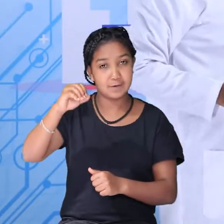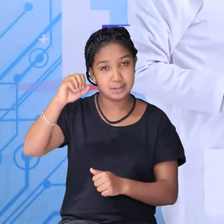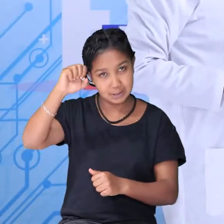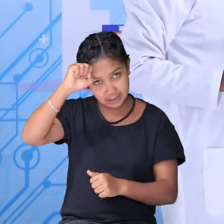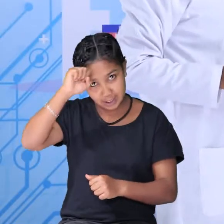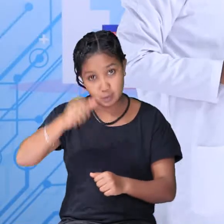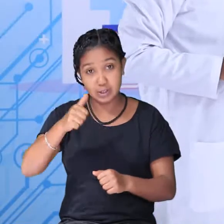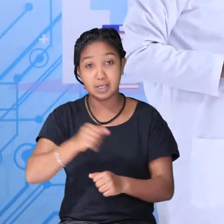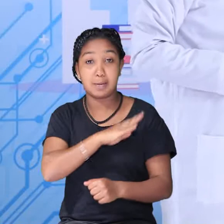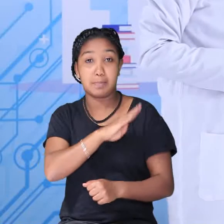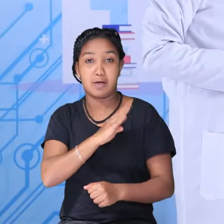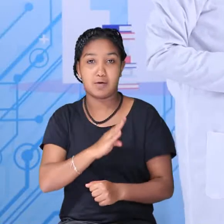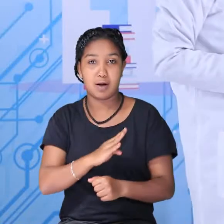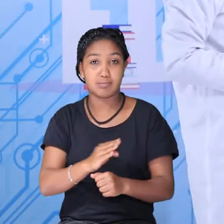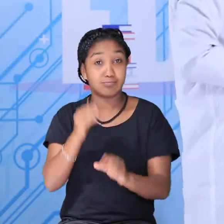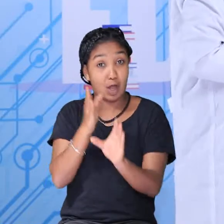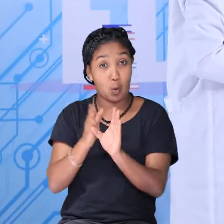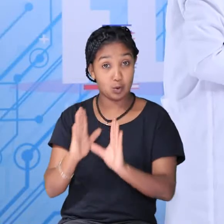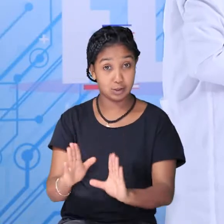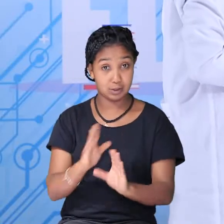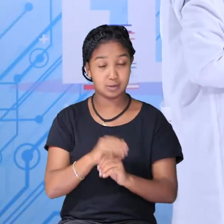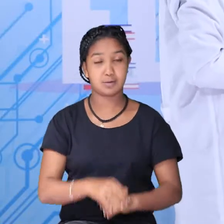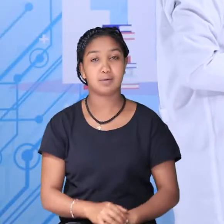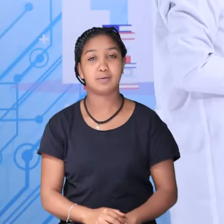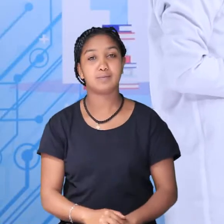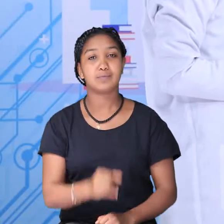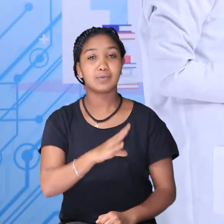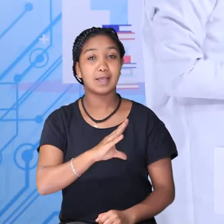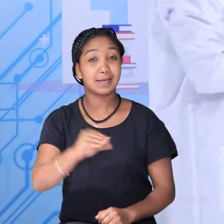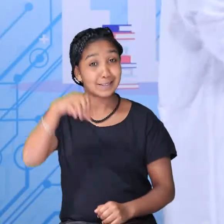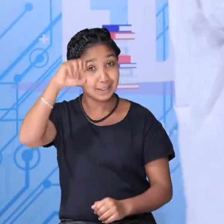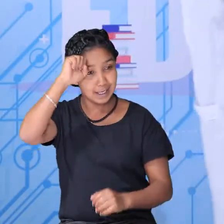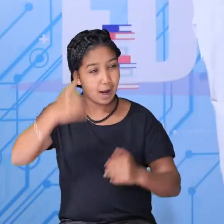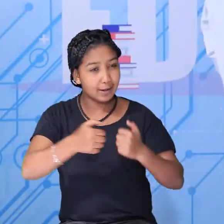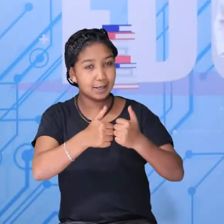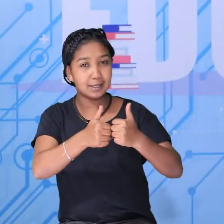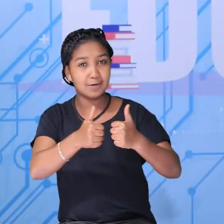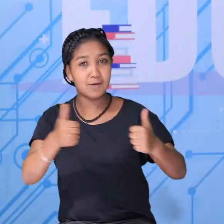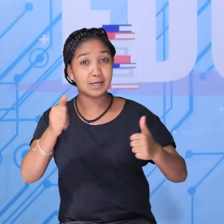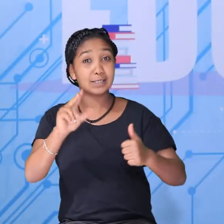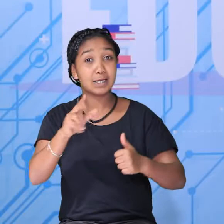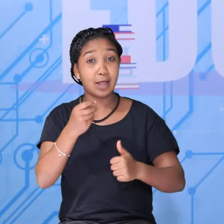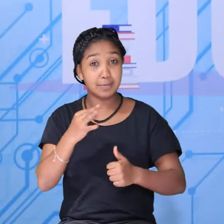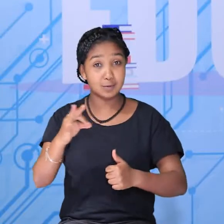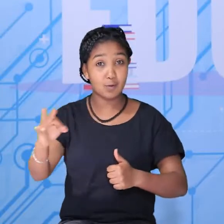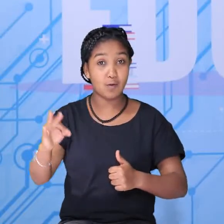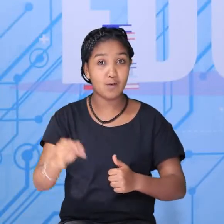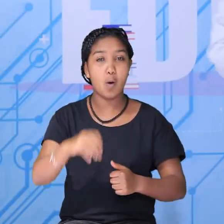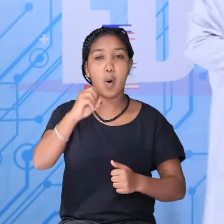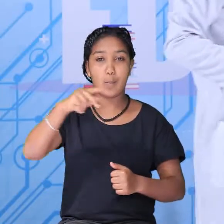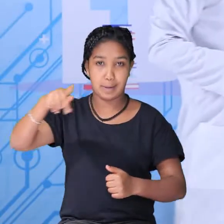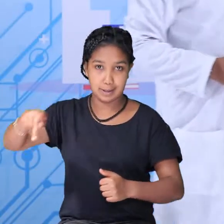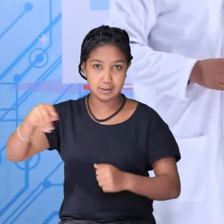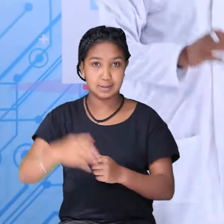He is a behavioral psychologist, and Skinner identified three types of